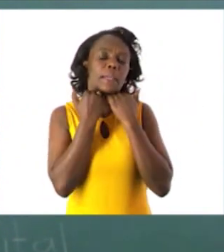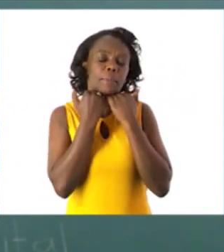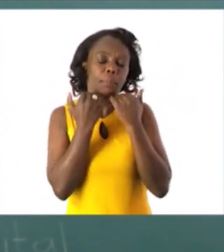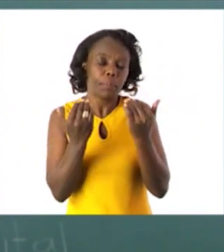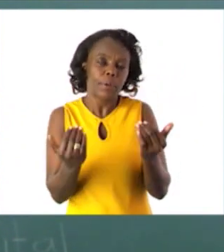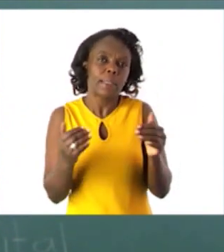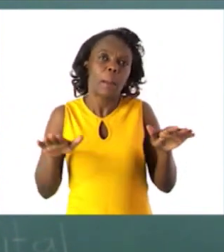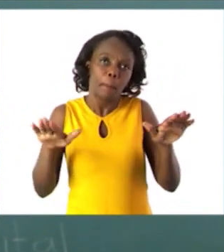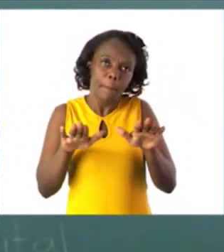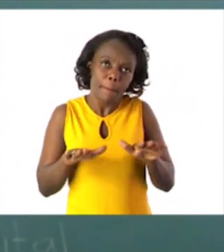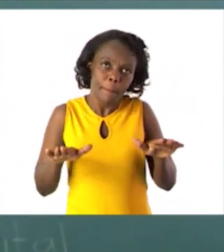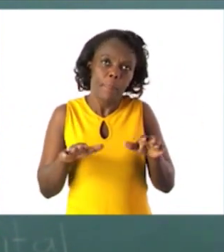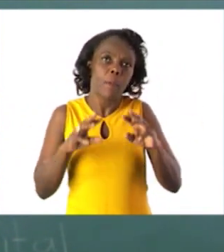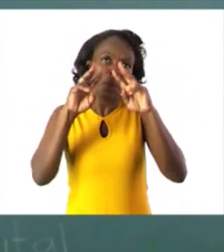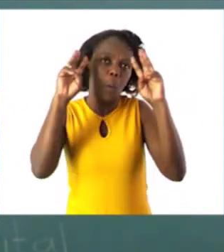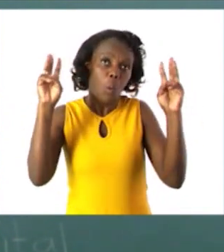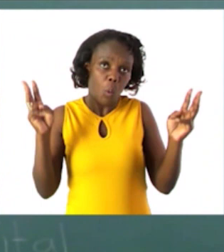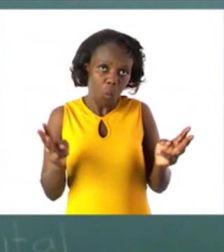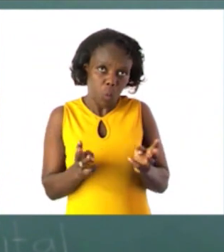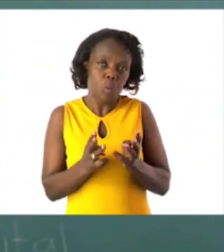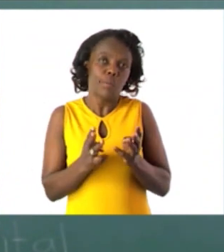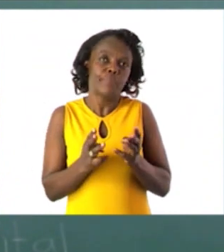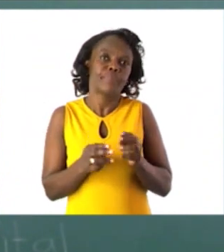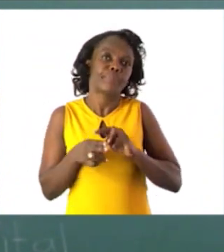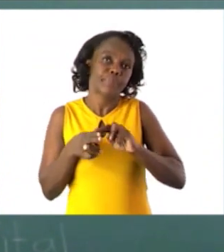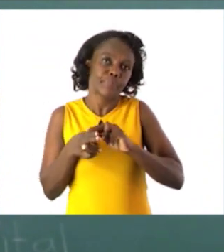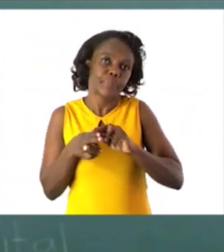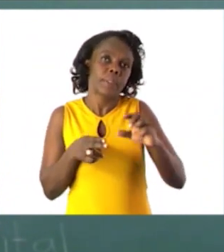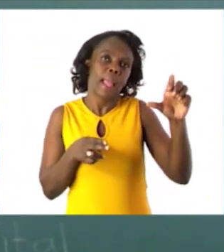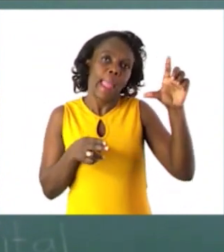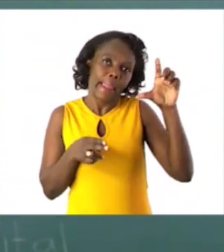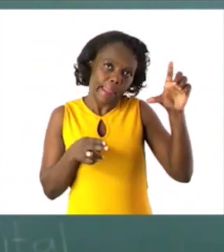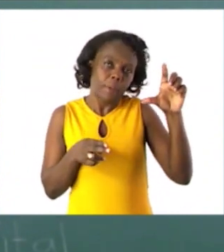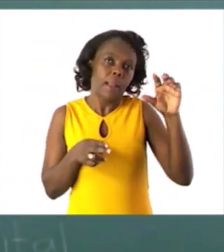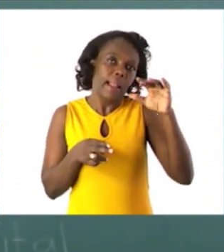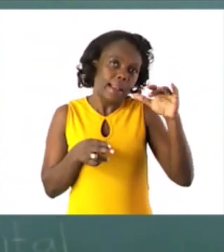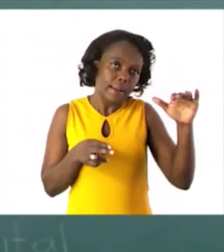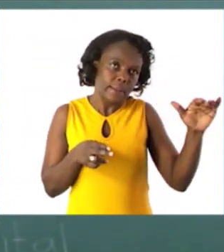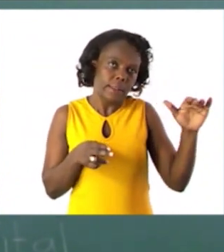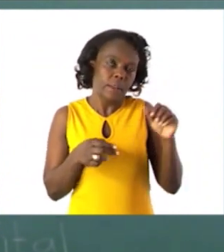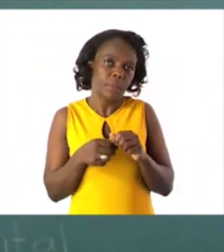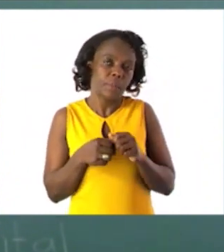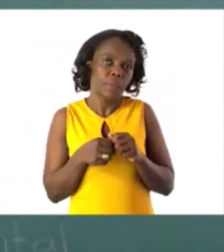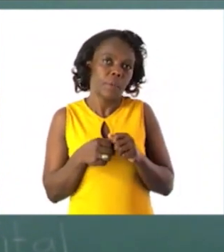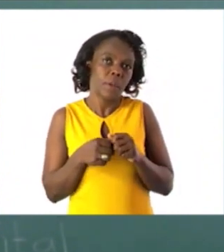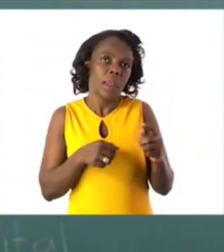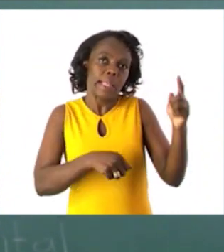in the world, we use the capital letters. Don't forget to use a capital letter also on the days of